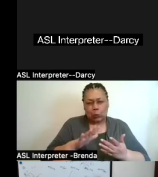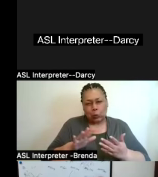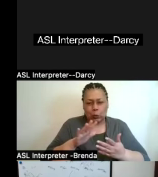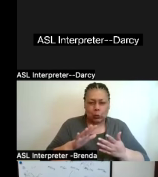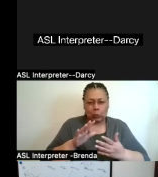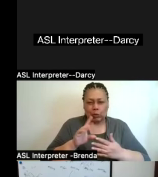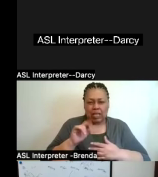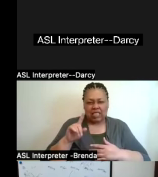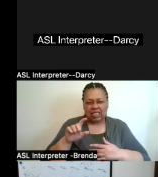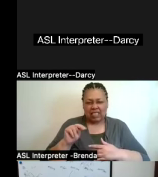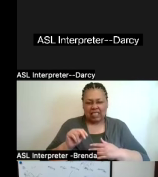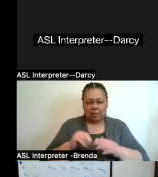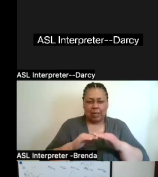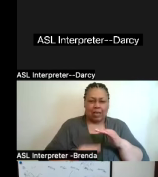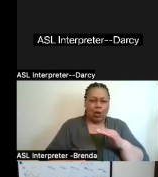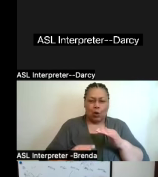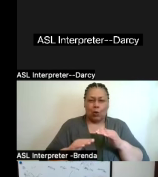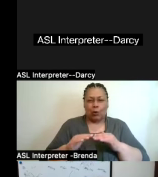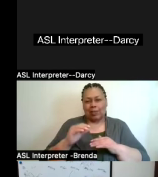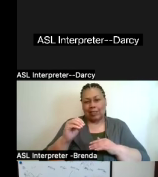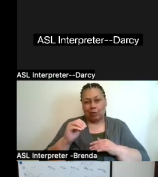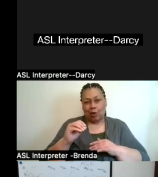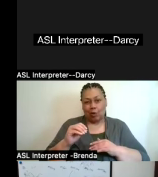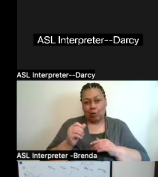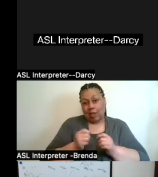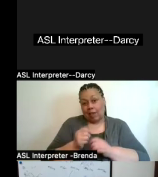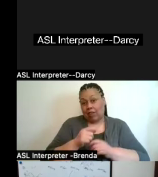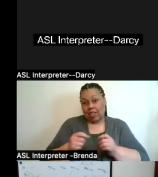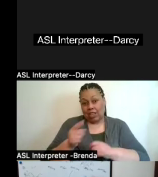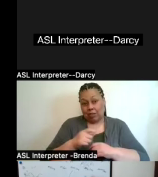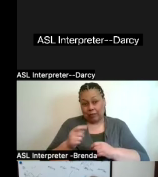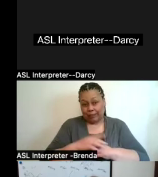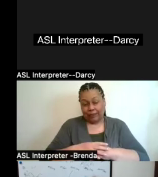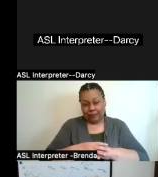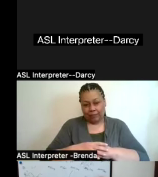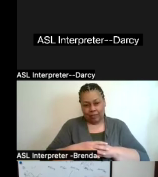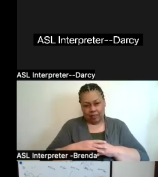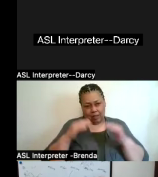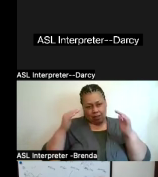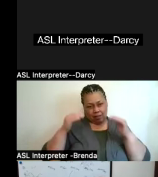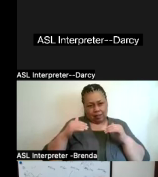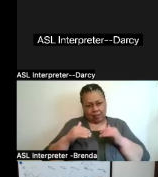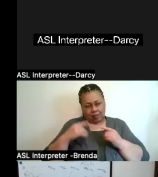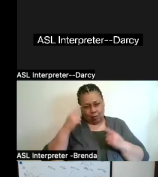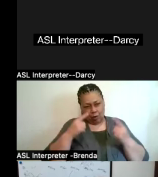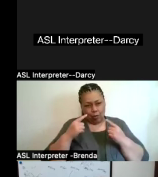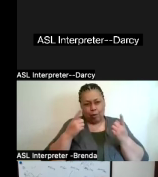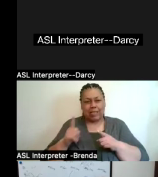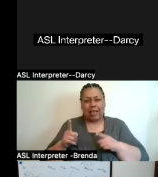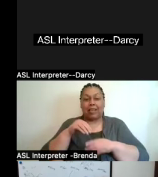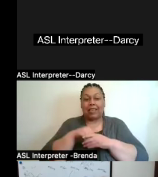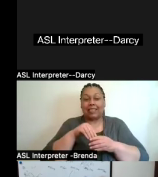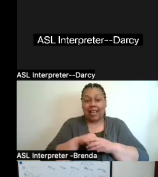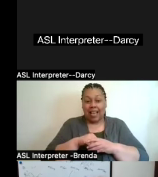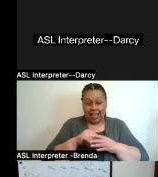earthquakes below magnitude 0 every year. So, okay, so then if you're wondering what was happening inside the stadium with